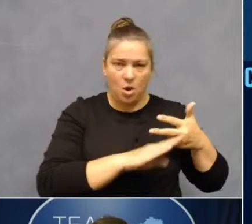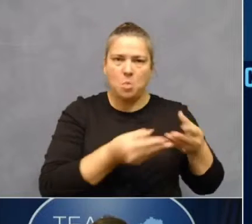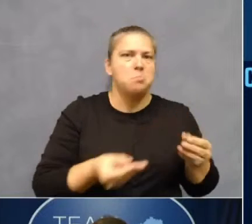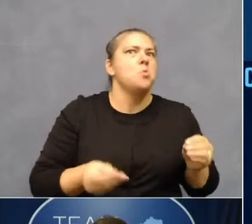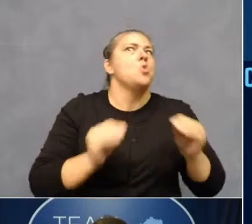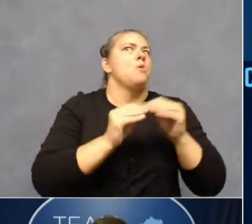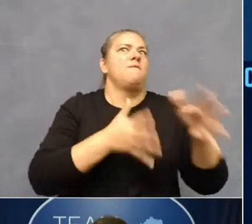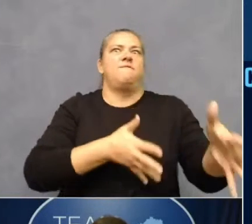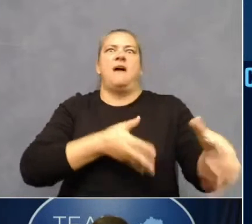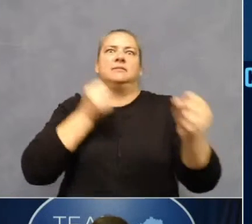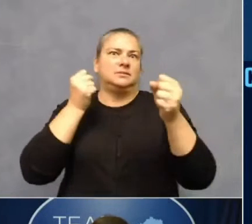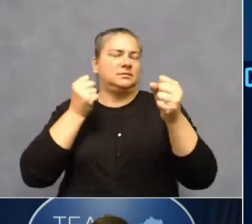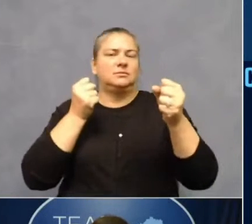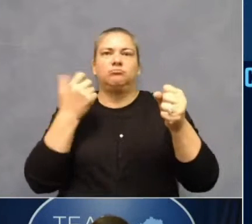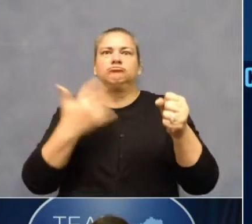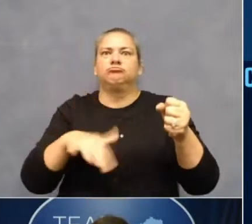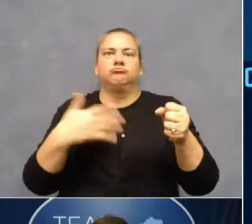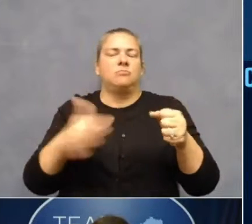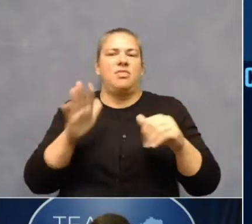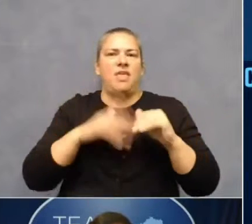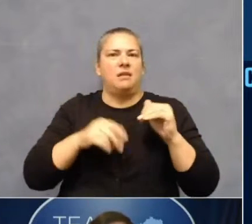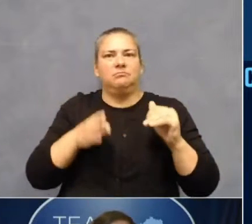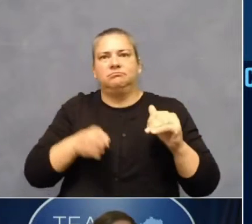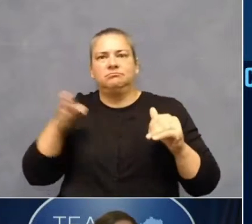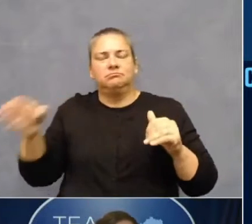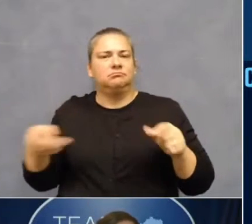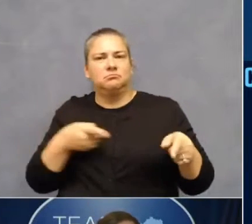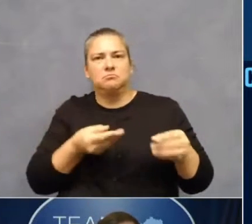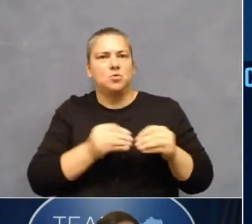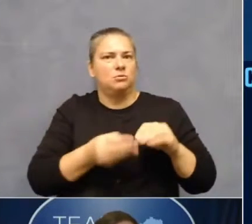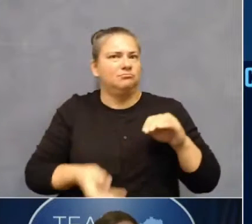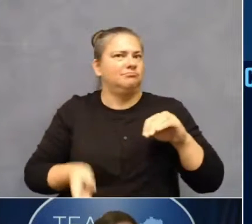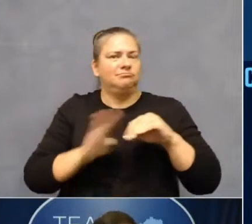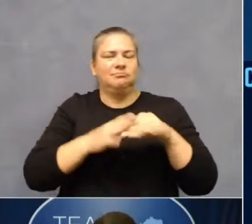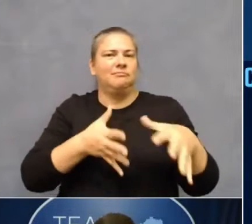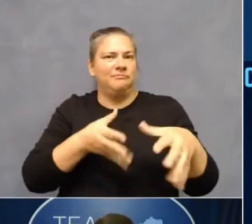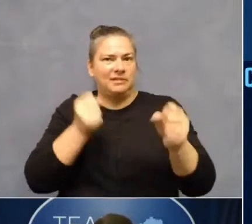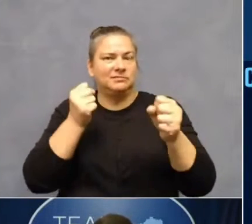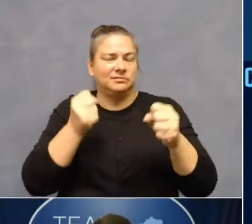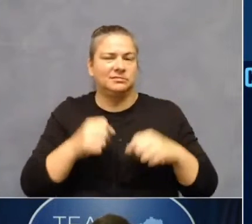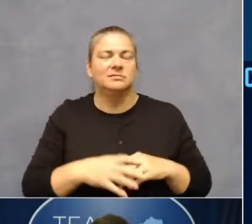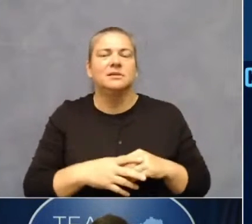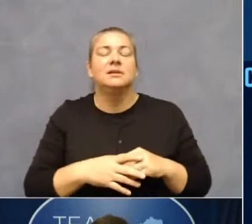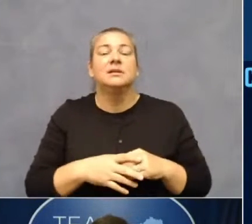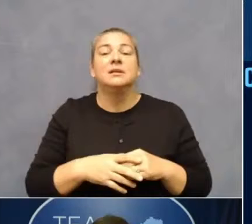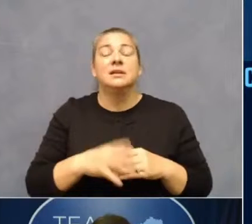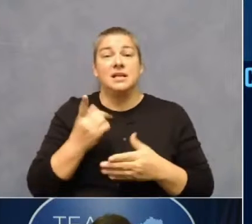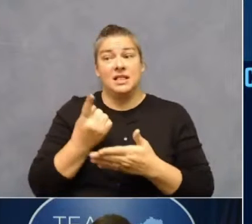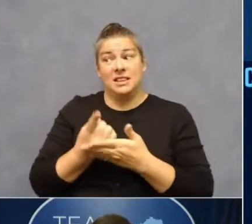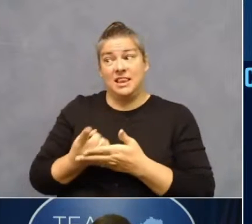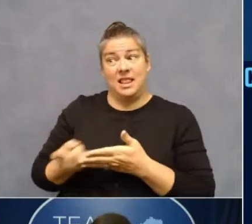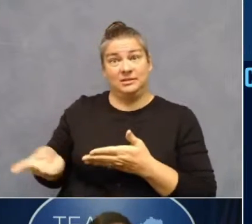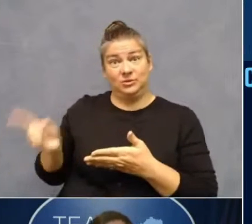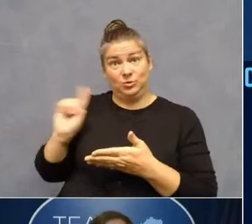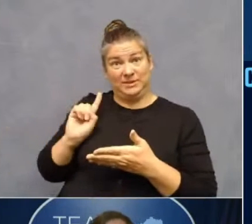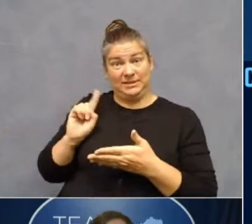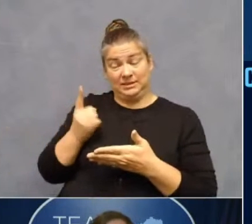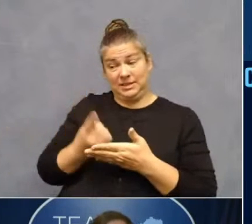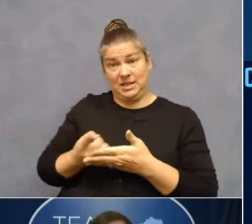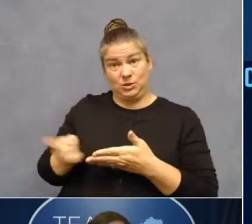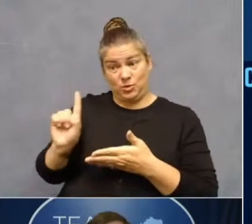either of the previous two. Last week, we had our single largest week of